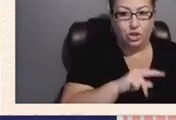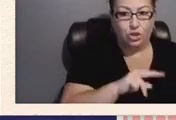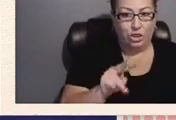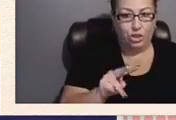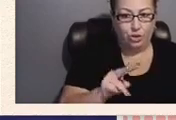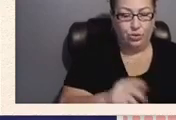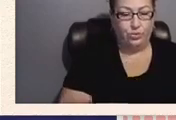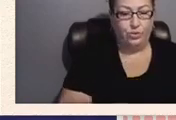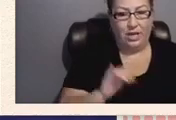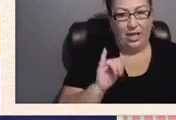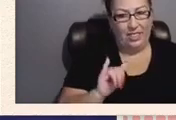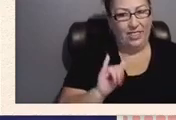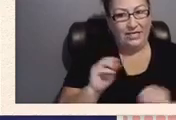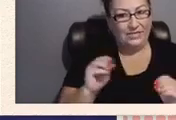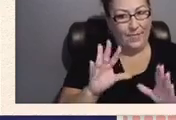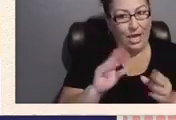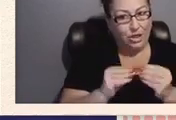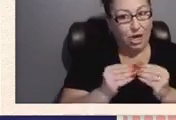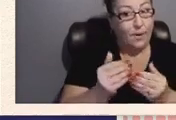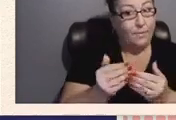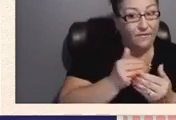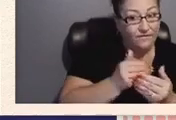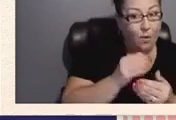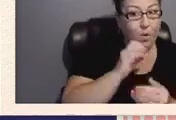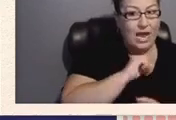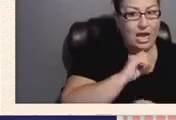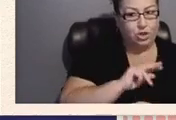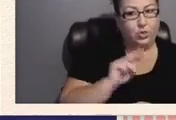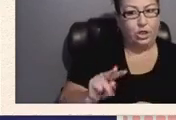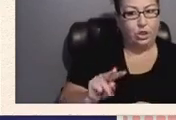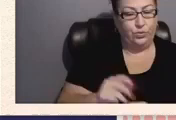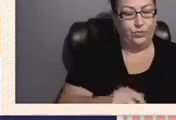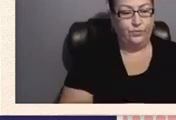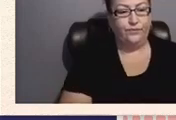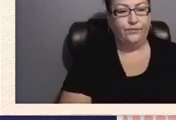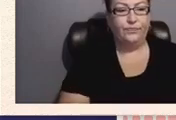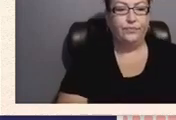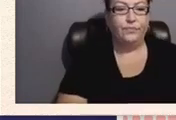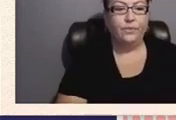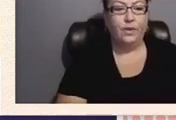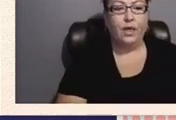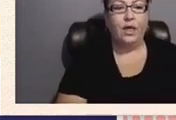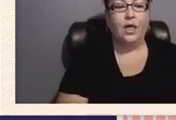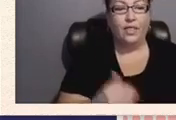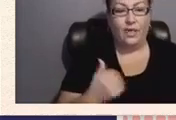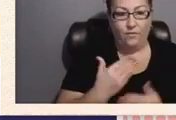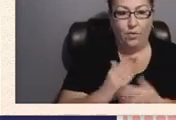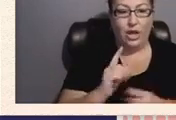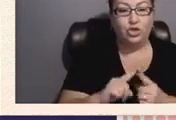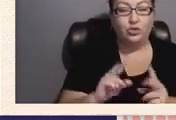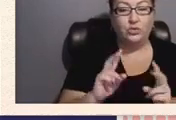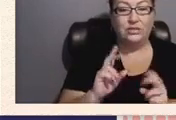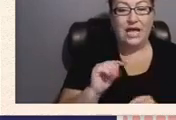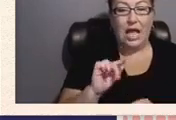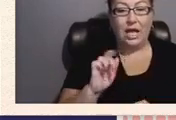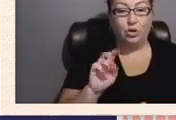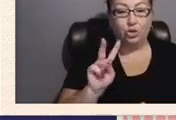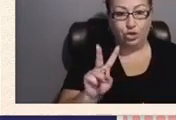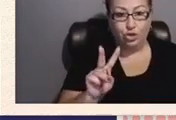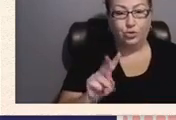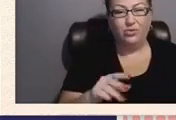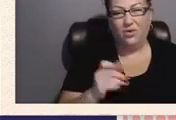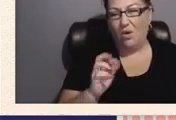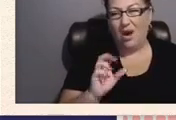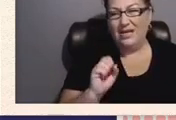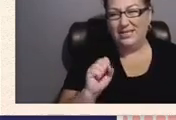the magic number, before age 22. They're entitled to Title II benefits or SSDI benefits